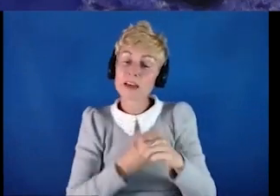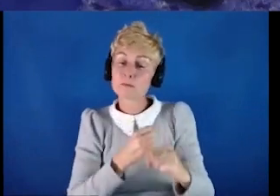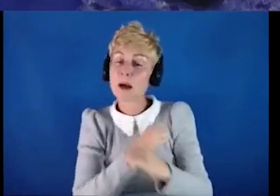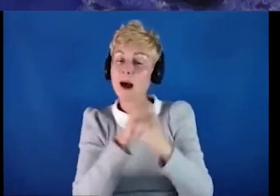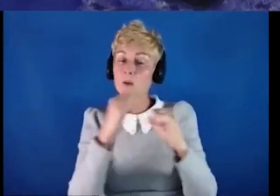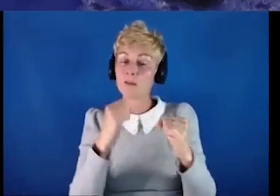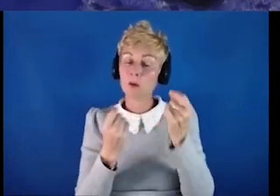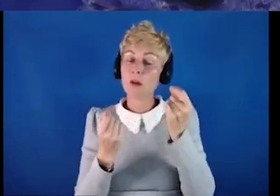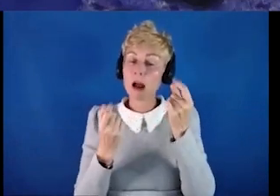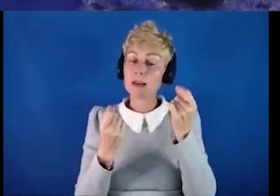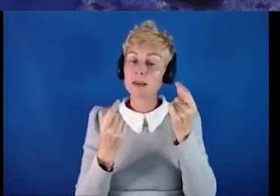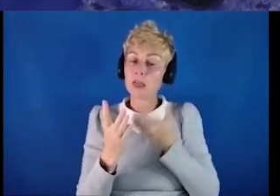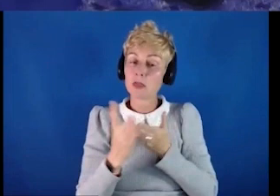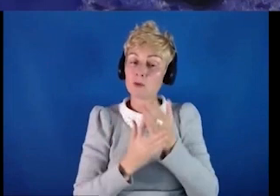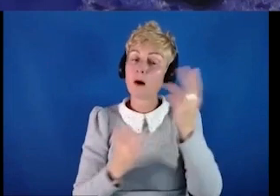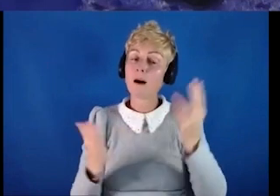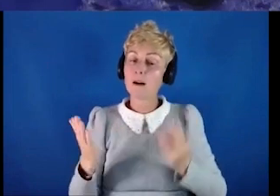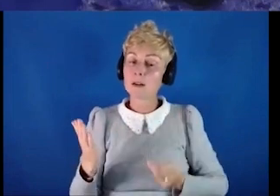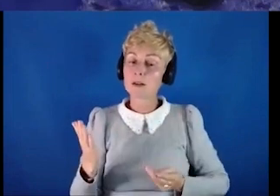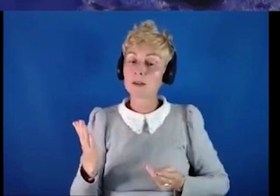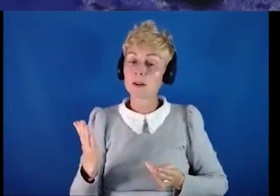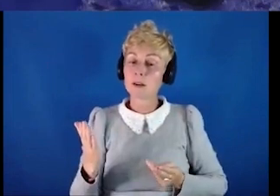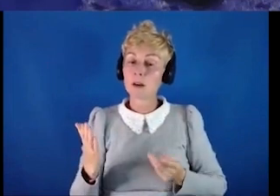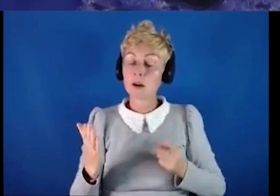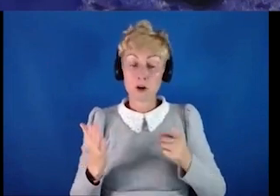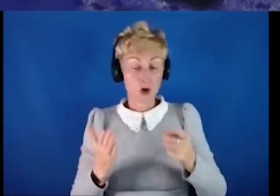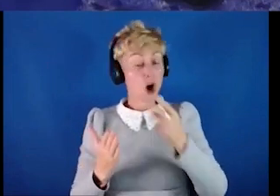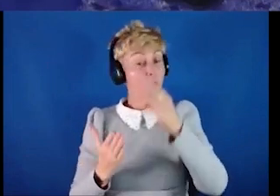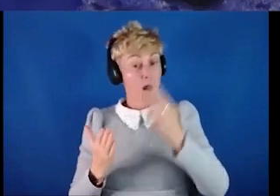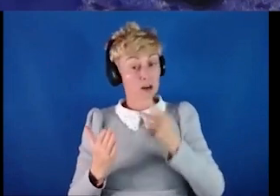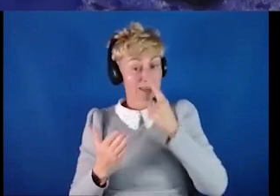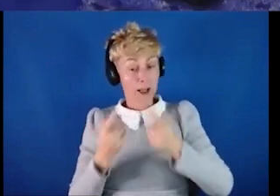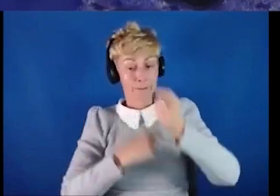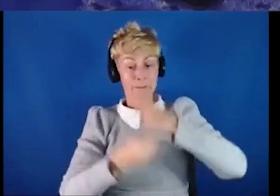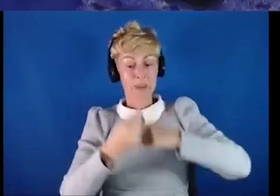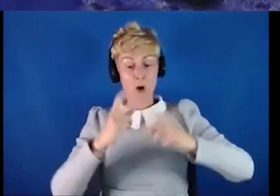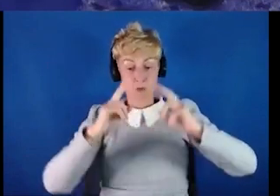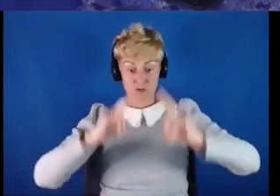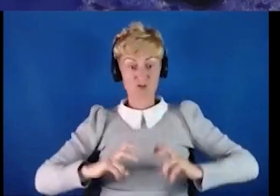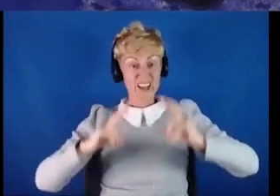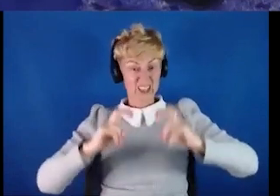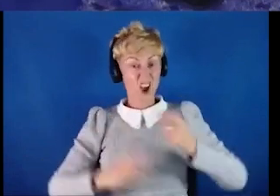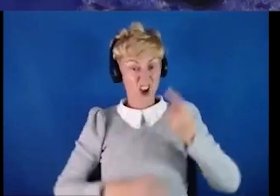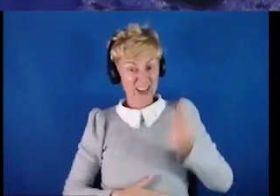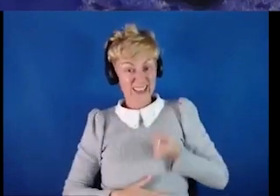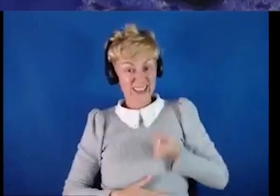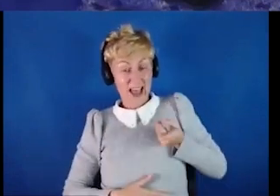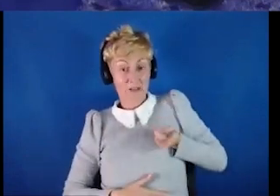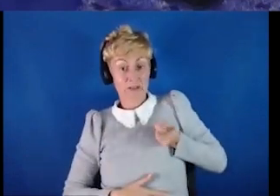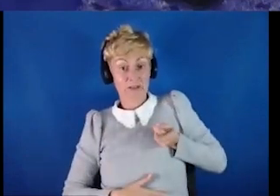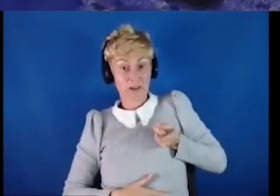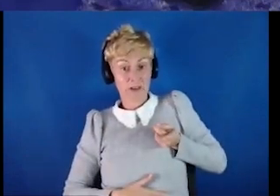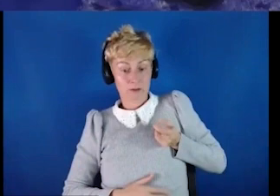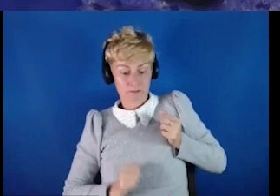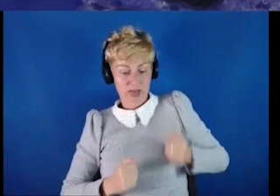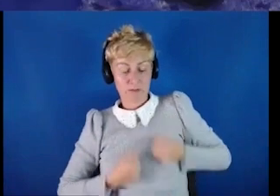and allows them to kind of inhabit research, to become research on their own